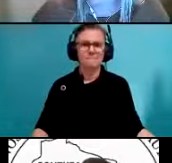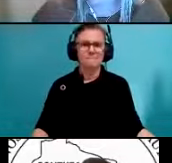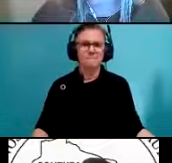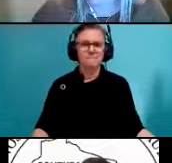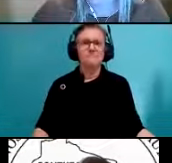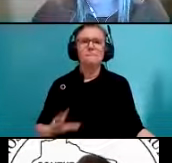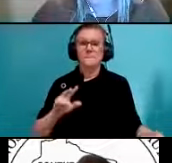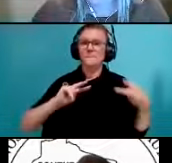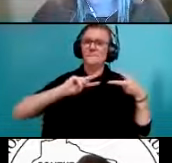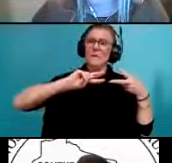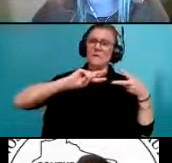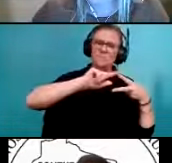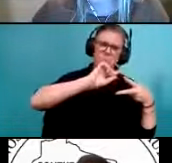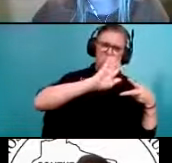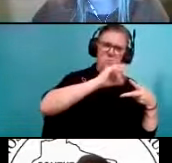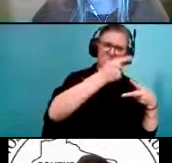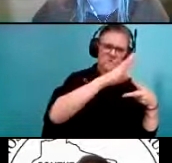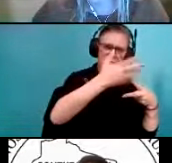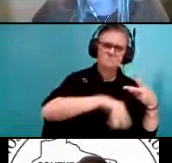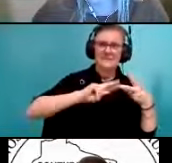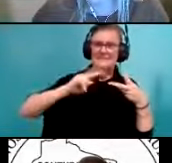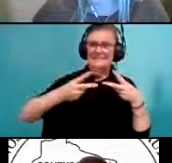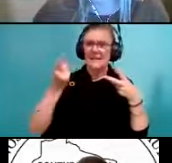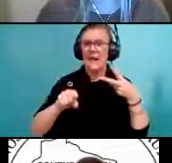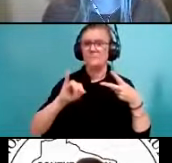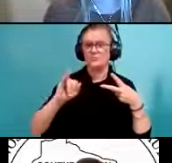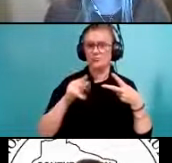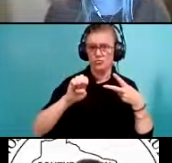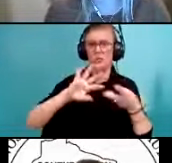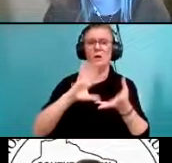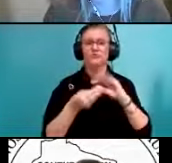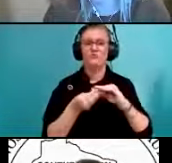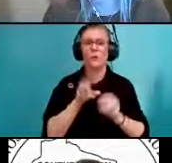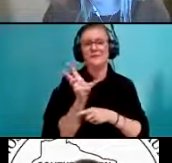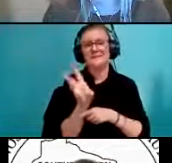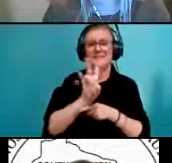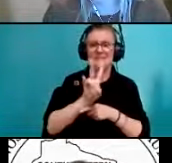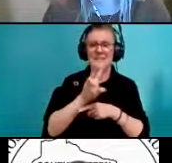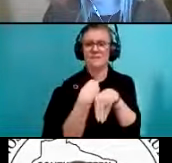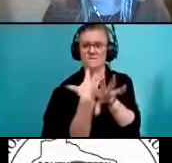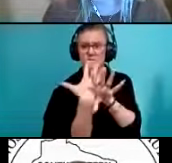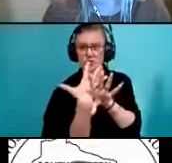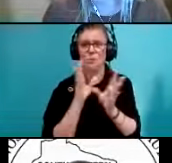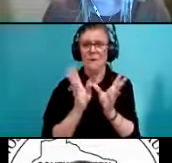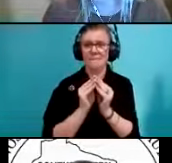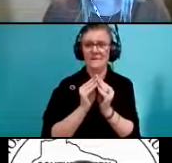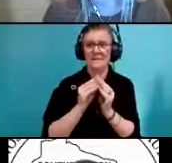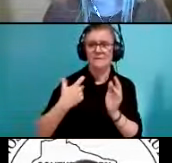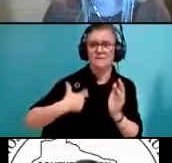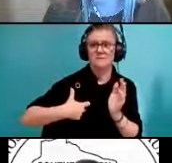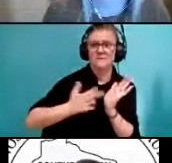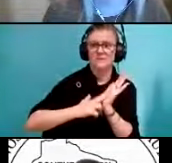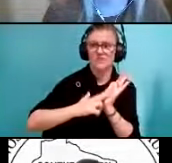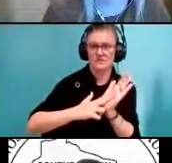During the second round of public meetings in June, we had a total of 67 virtual meeting registrants